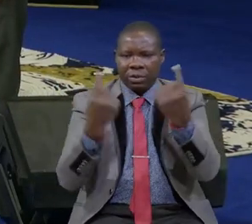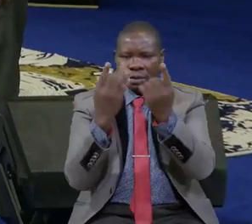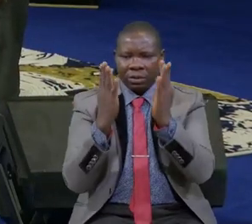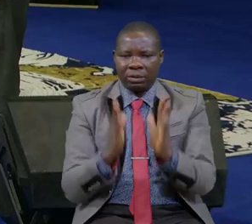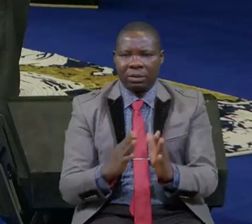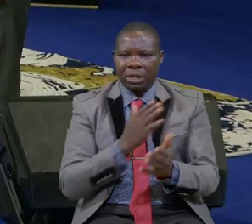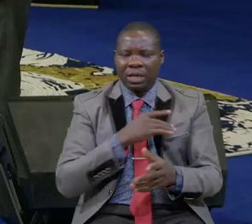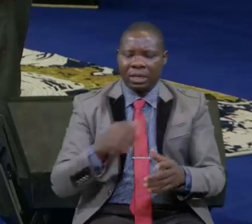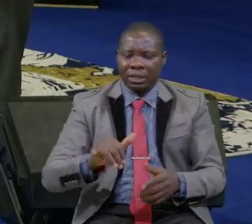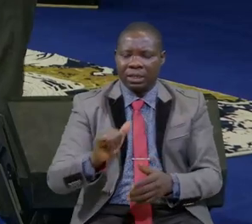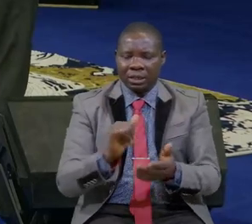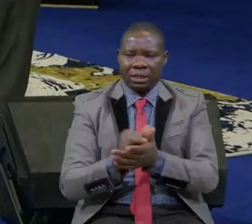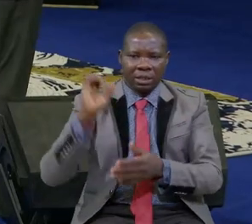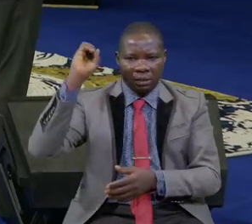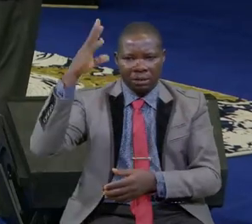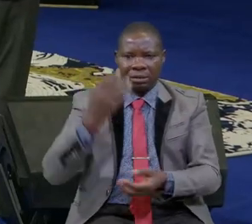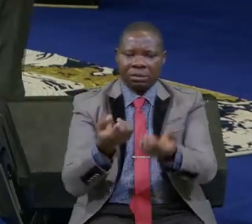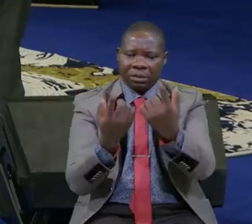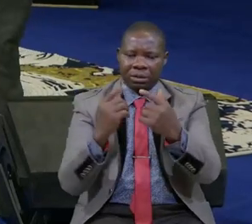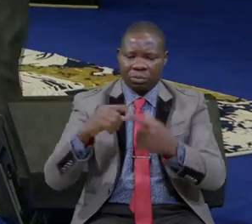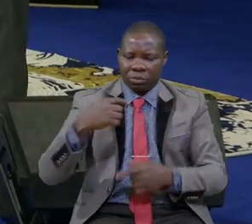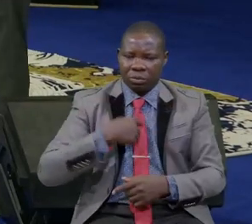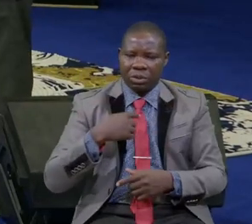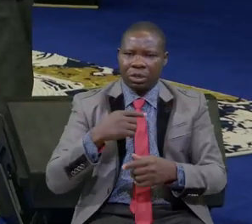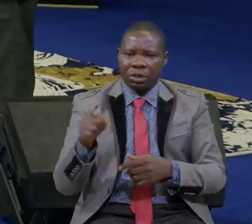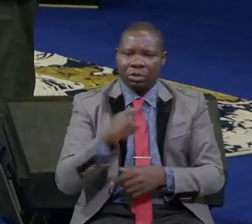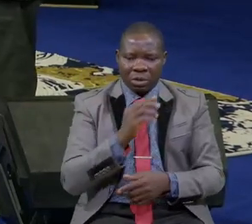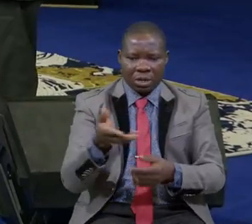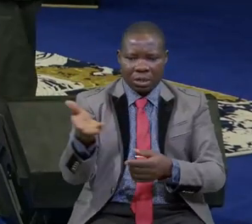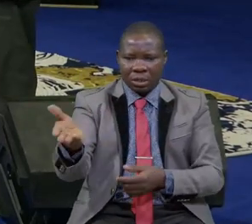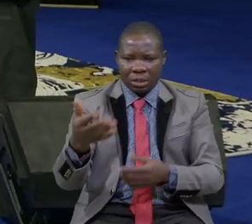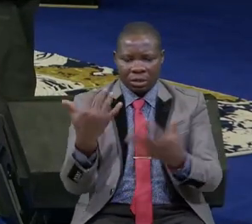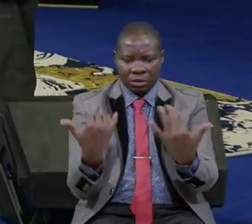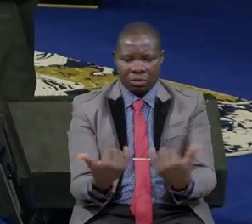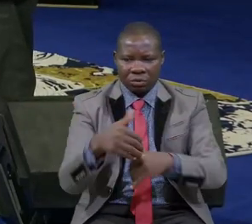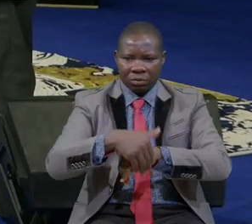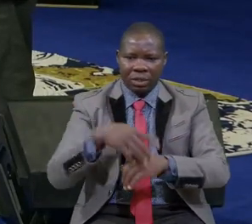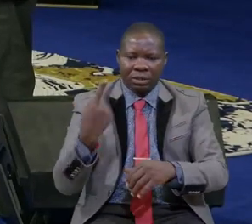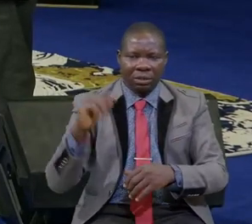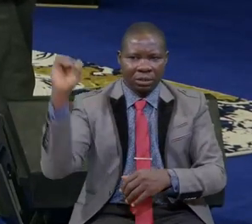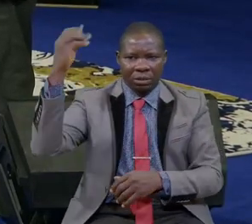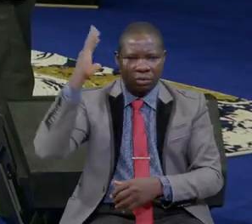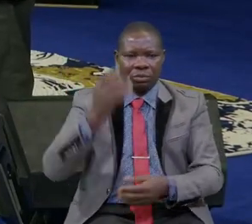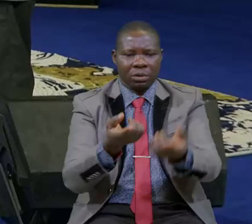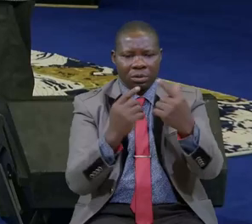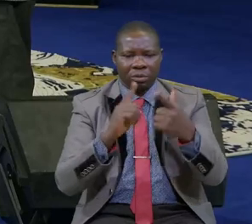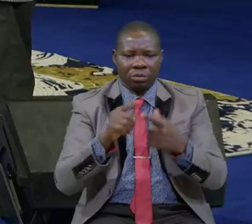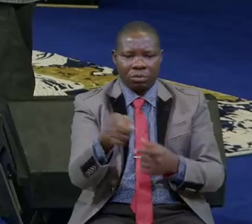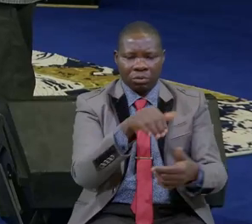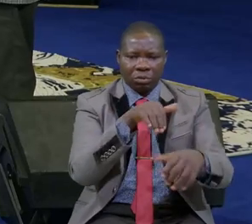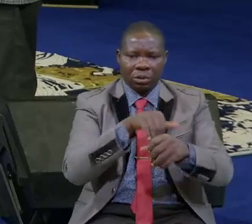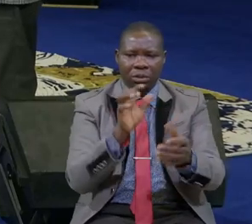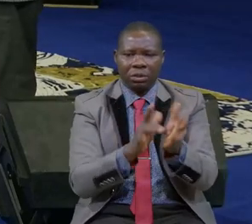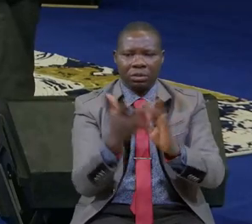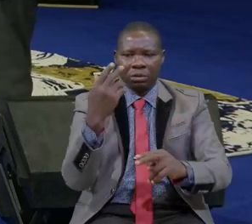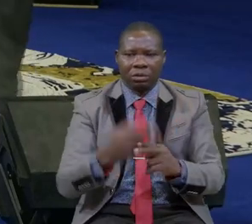to me. You are there tonight, the grace will come to you. Love will come to